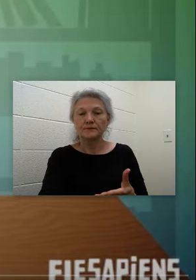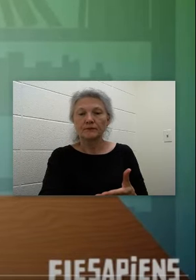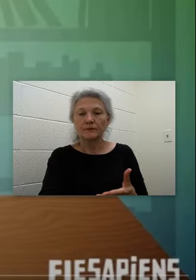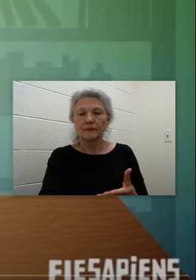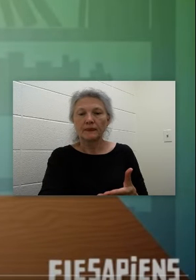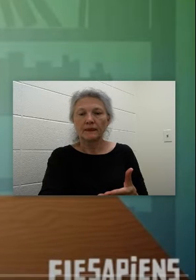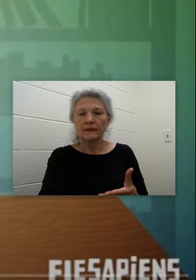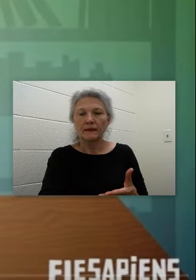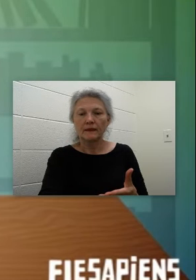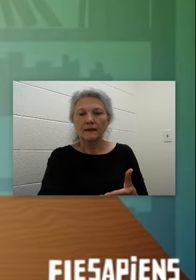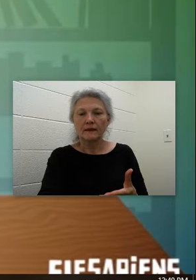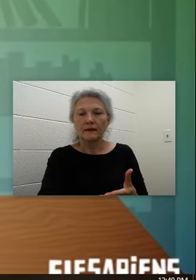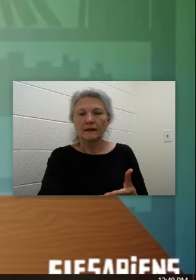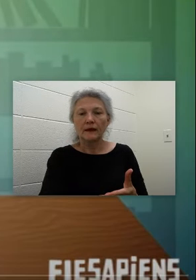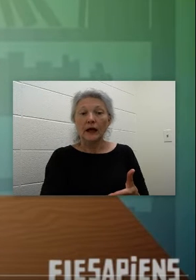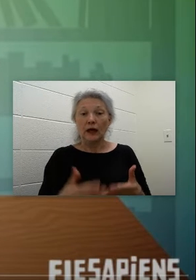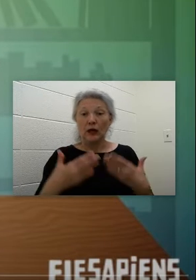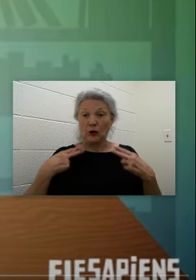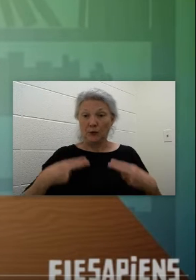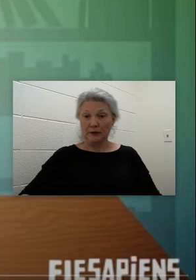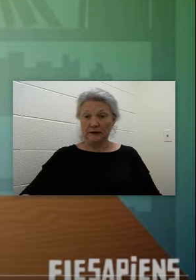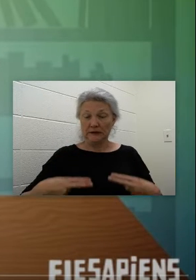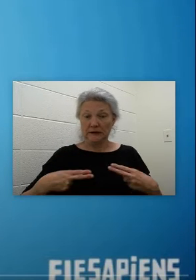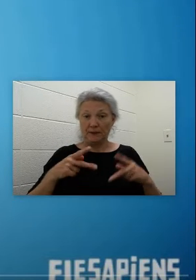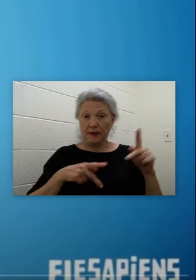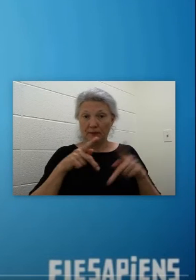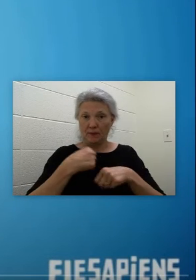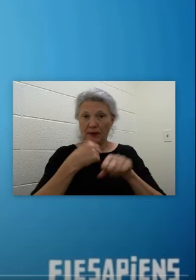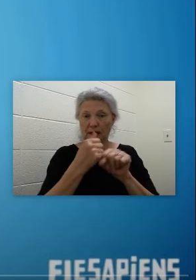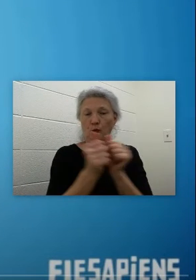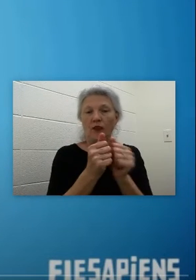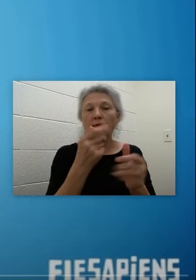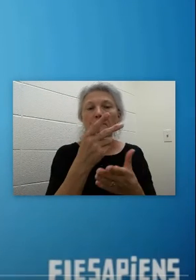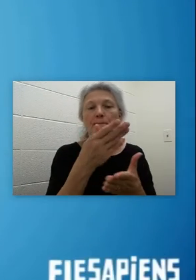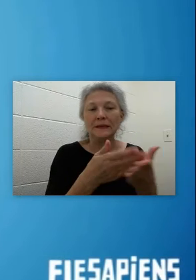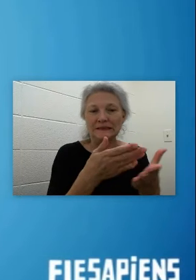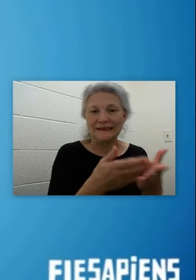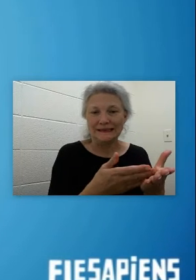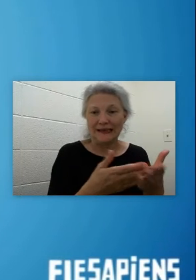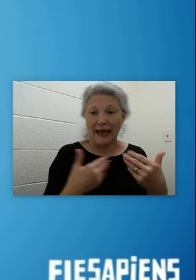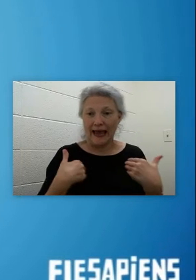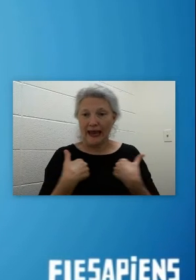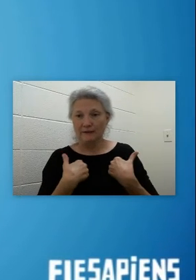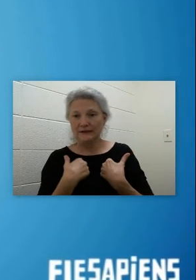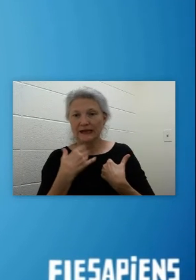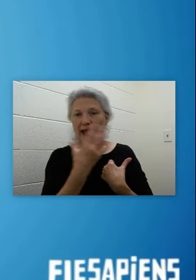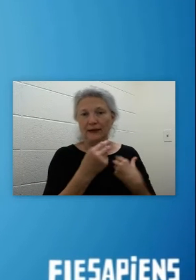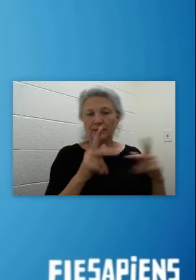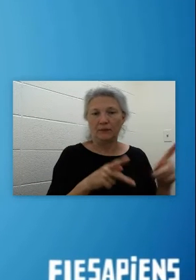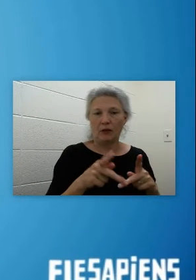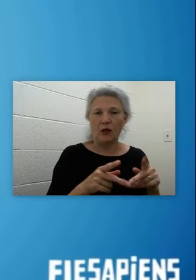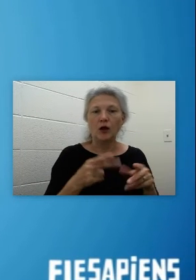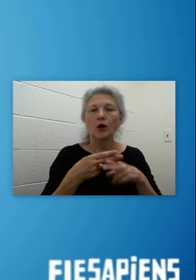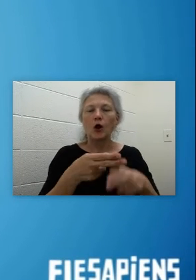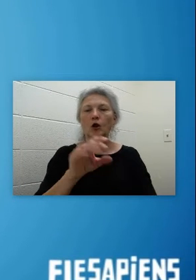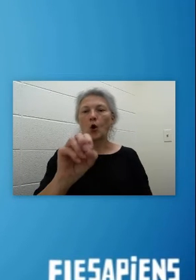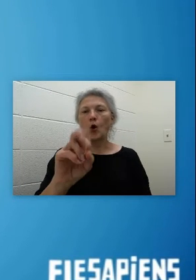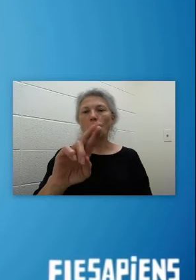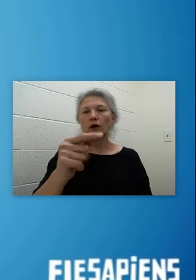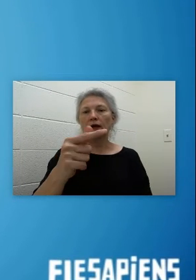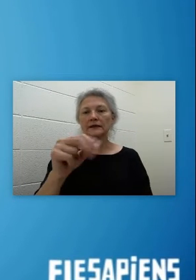animals, are also made of pieces? Pieces? These pieces are called organs, such as a heart,